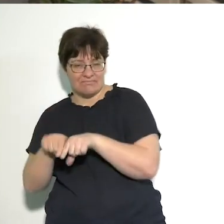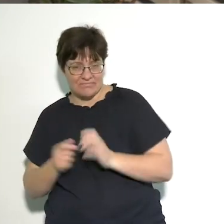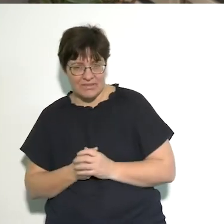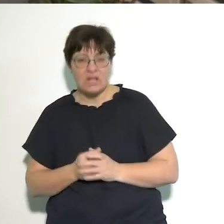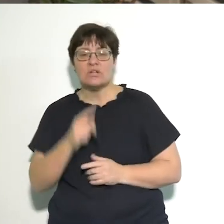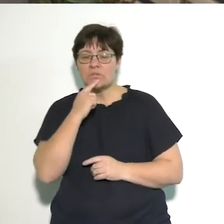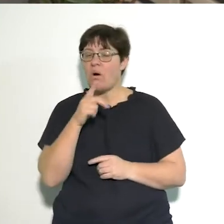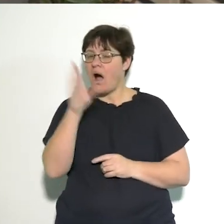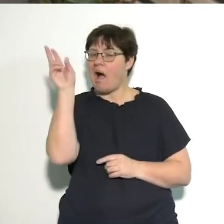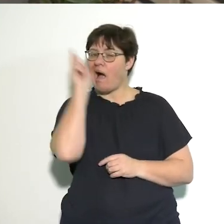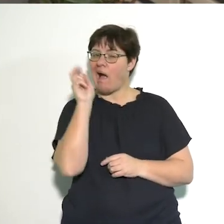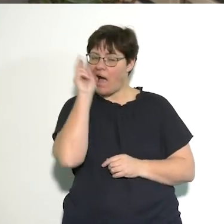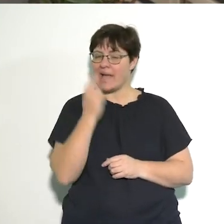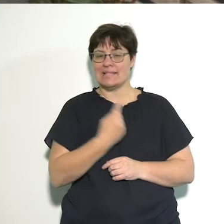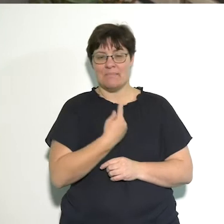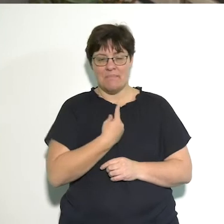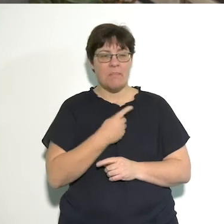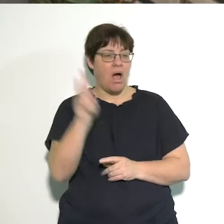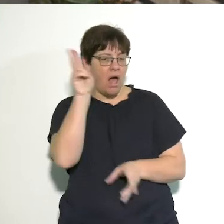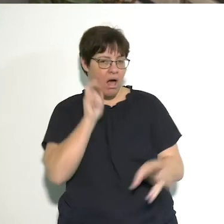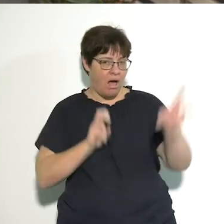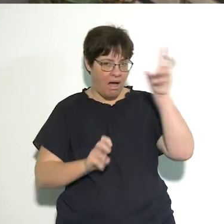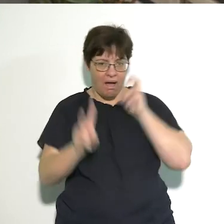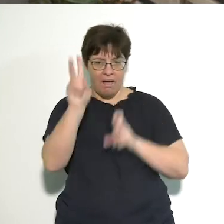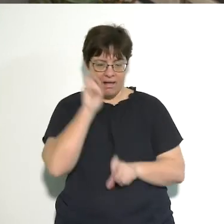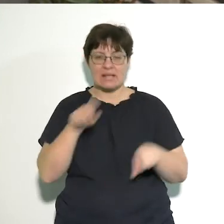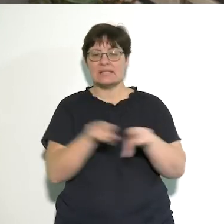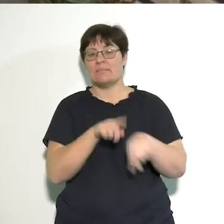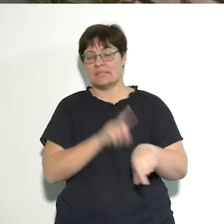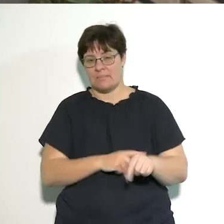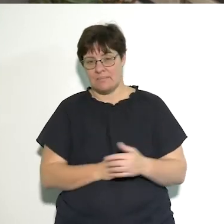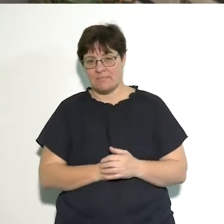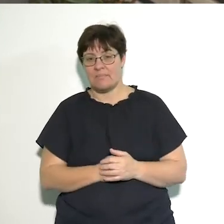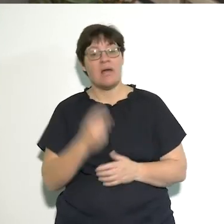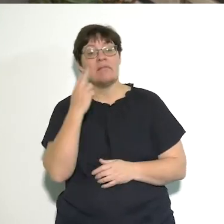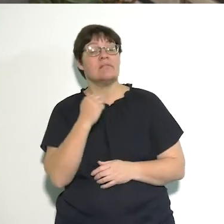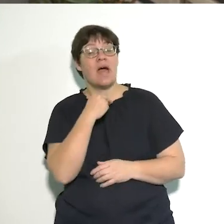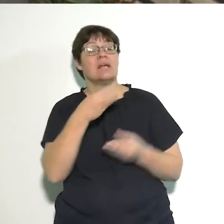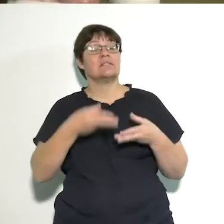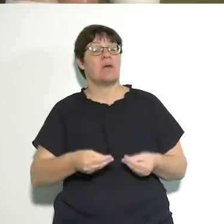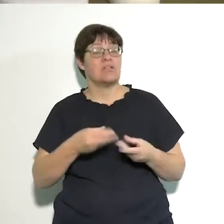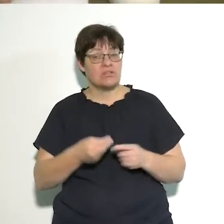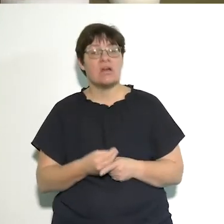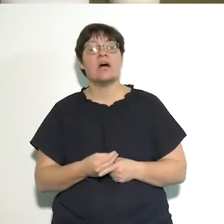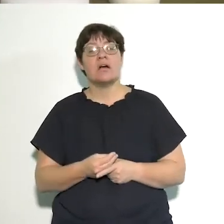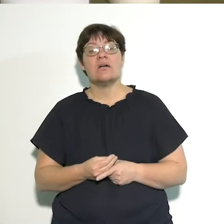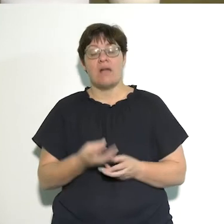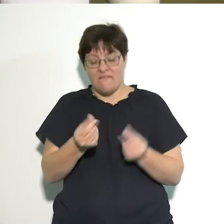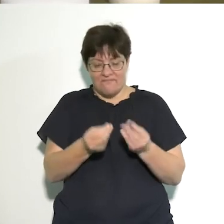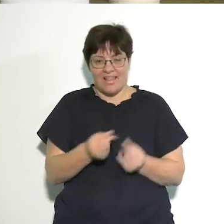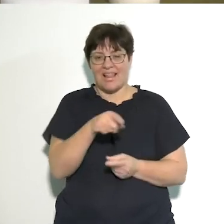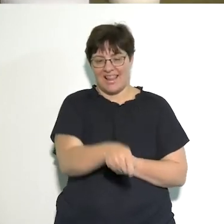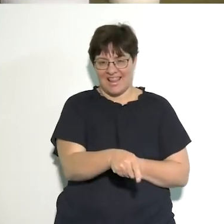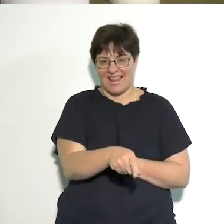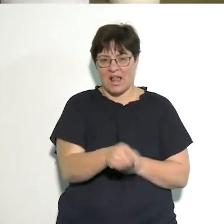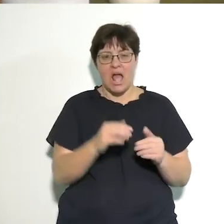listening happens and they're hearing themselves. There's an auditory aspect to it. Okay, and the nice thing about sponges is that they're tactile.